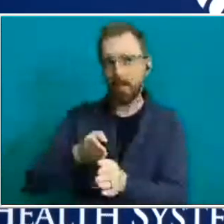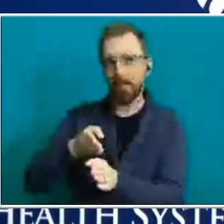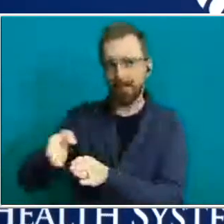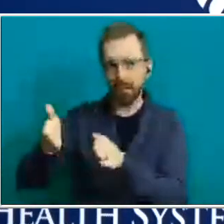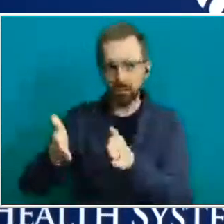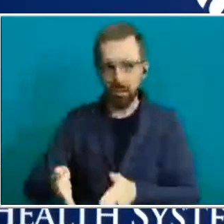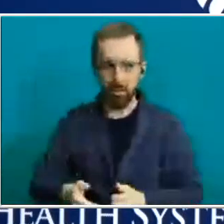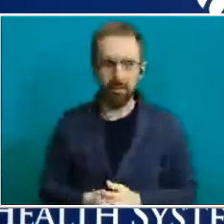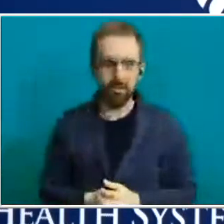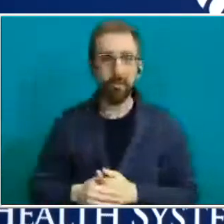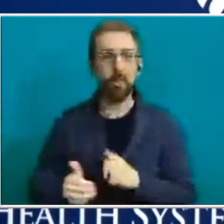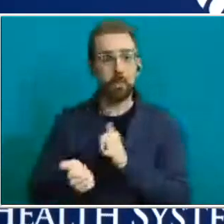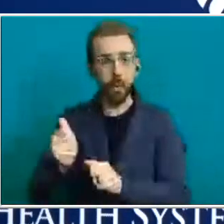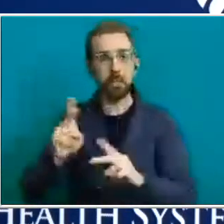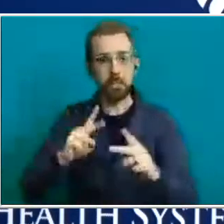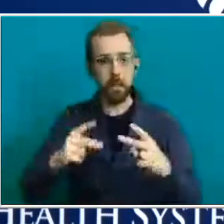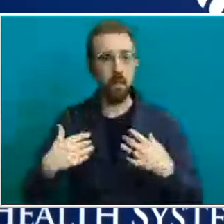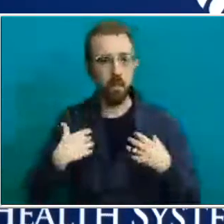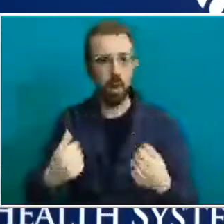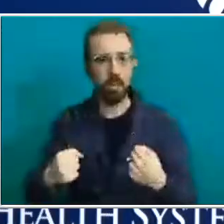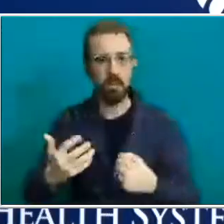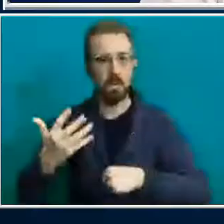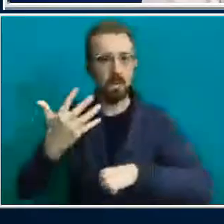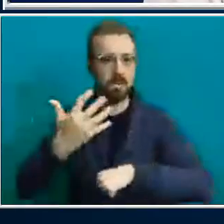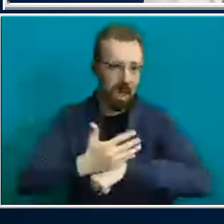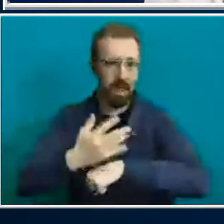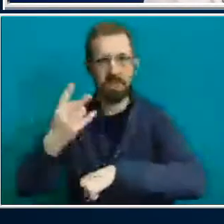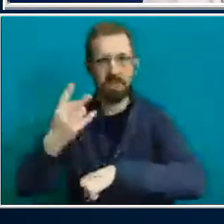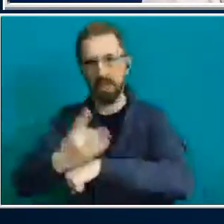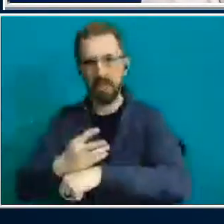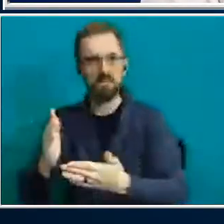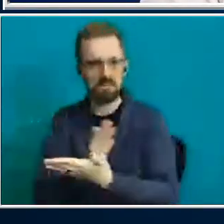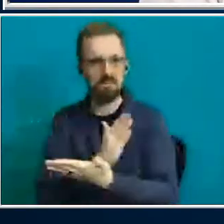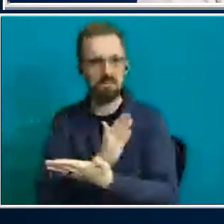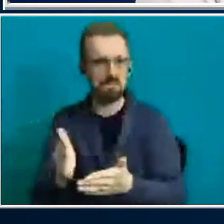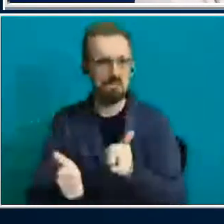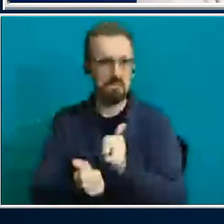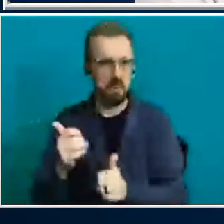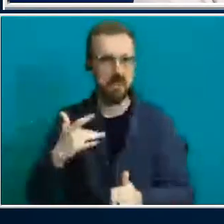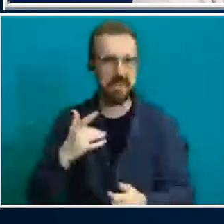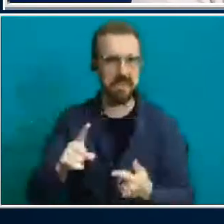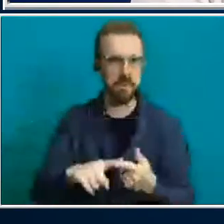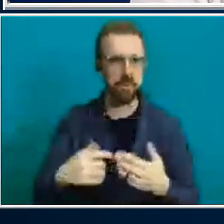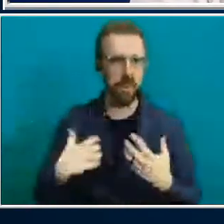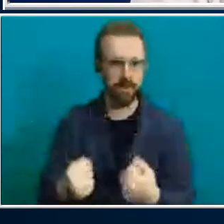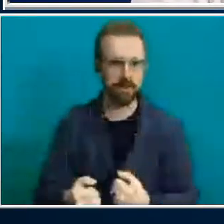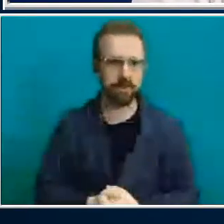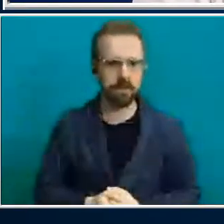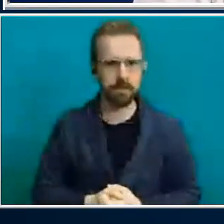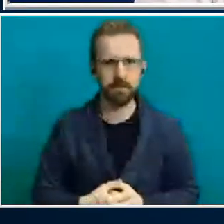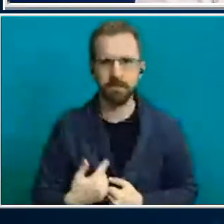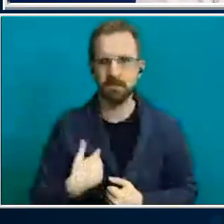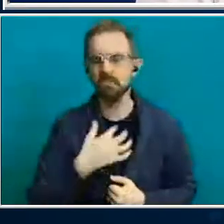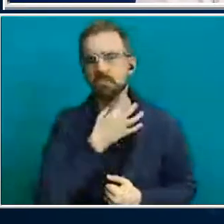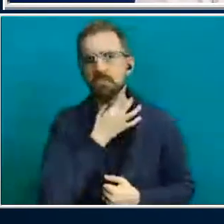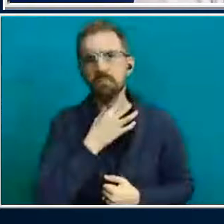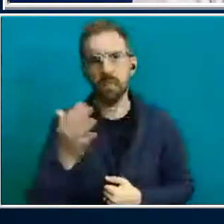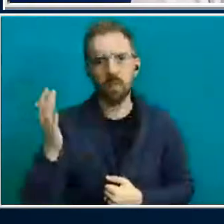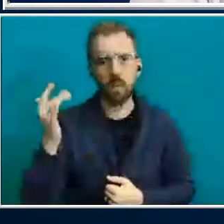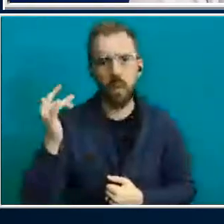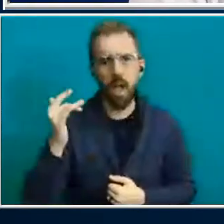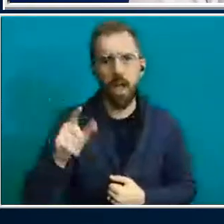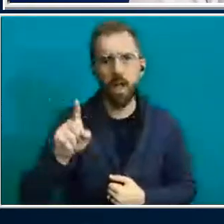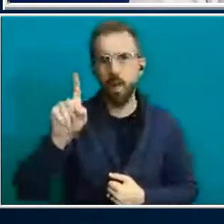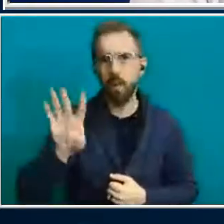do recover in about 5 to 7 days. Okay, so inquiring minds want to know, why quarter pounders, not